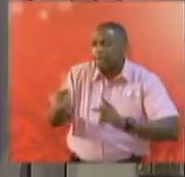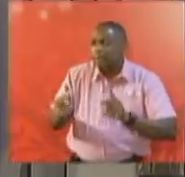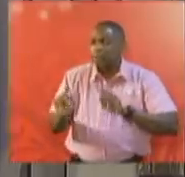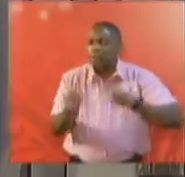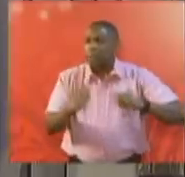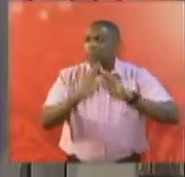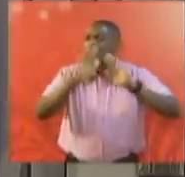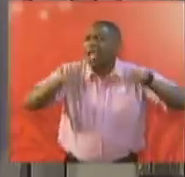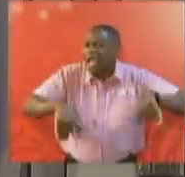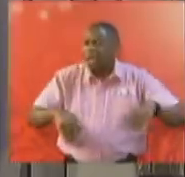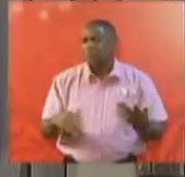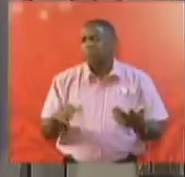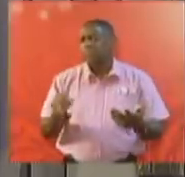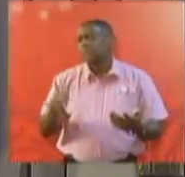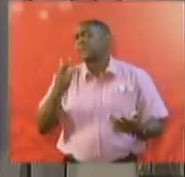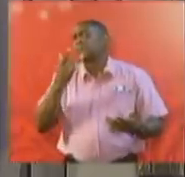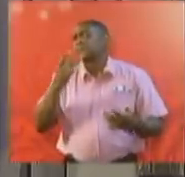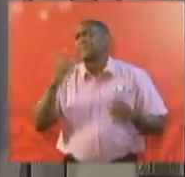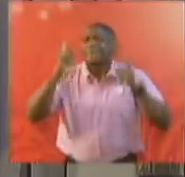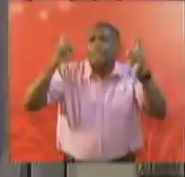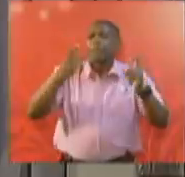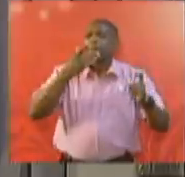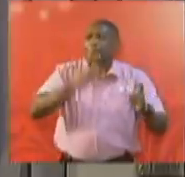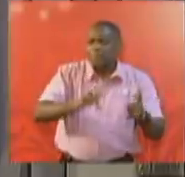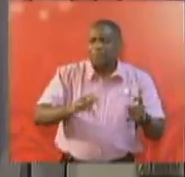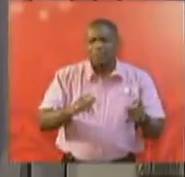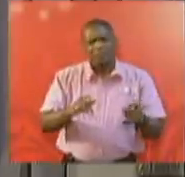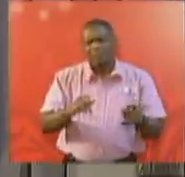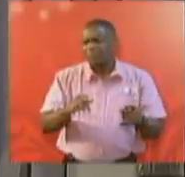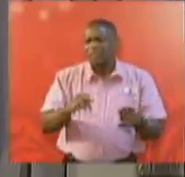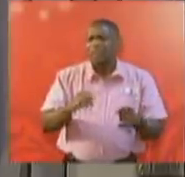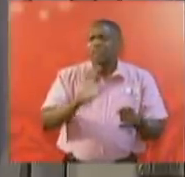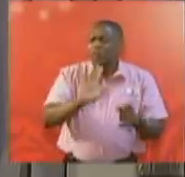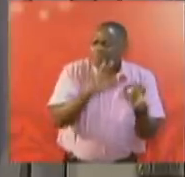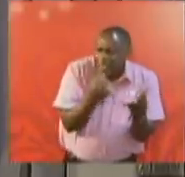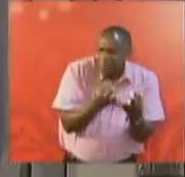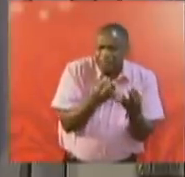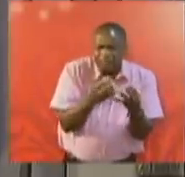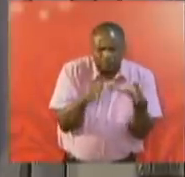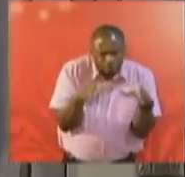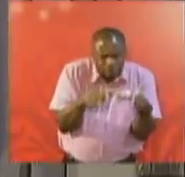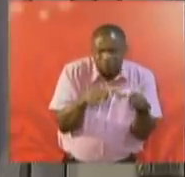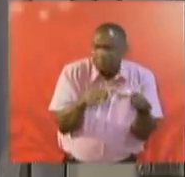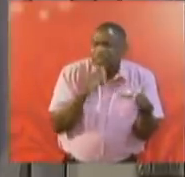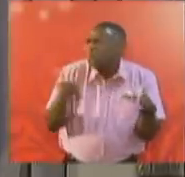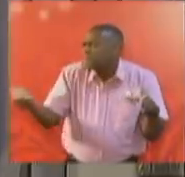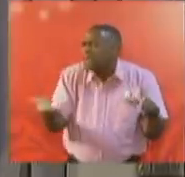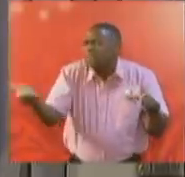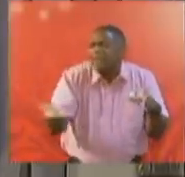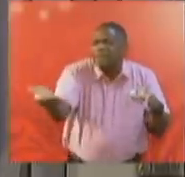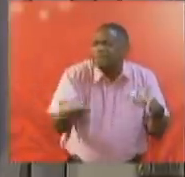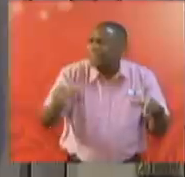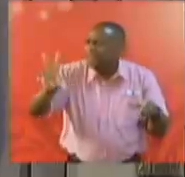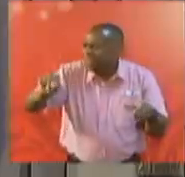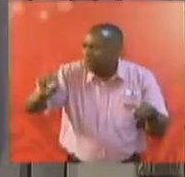birthday, celebrate it with your immediate family. Don't invite people in, keep your friends and so on out. And let's